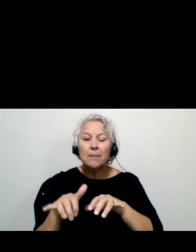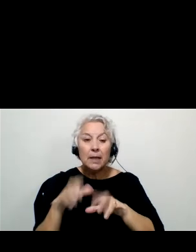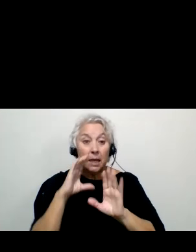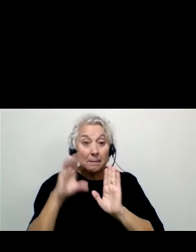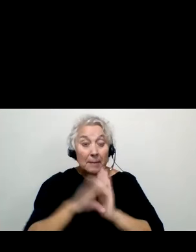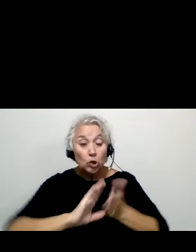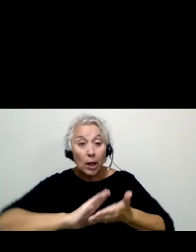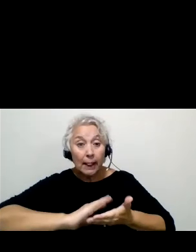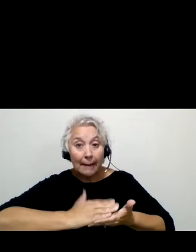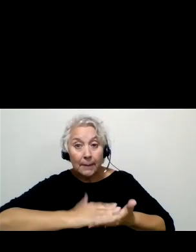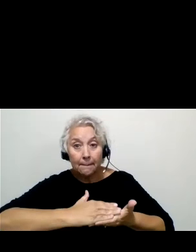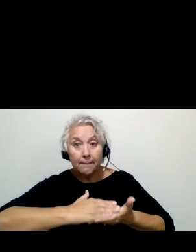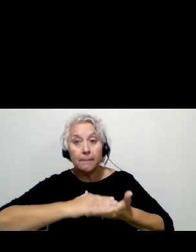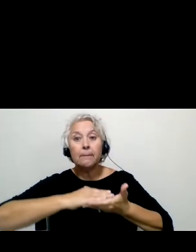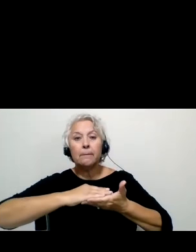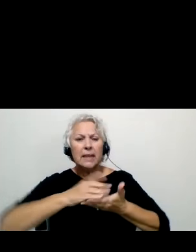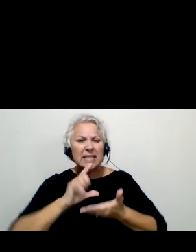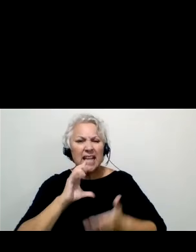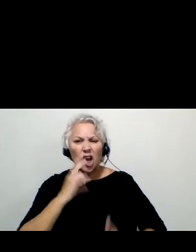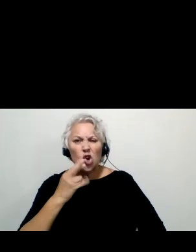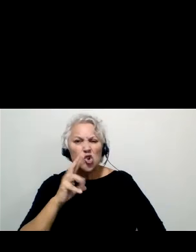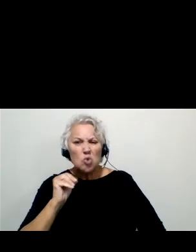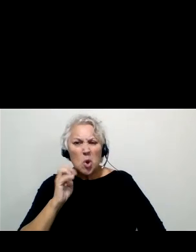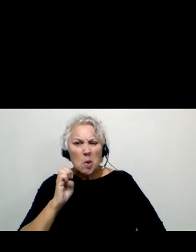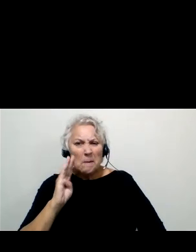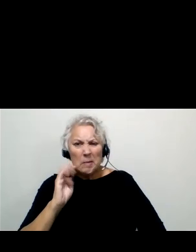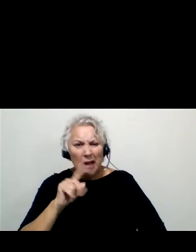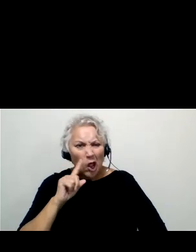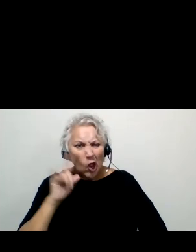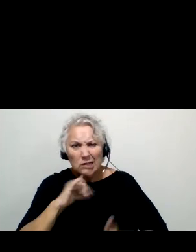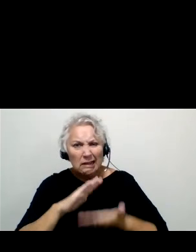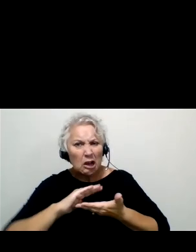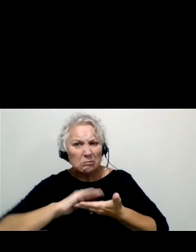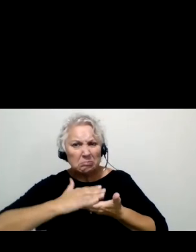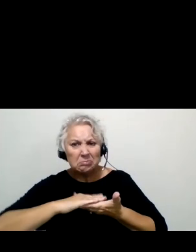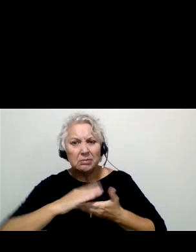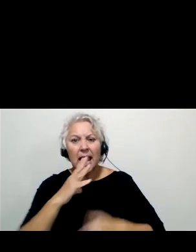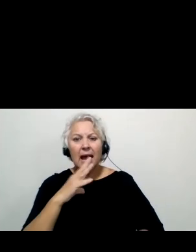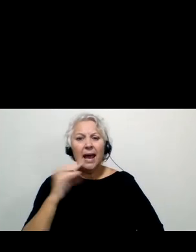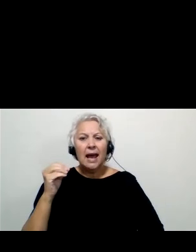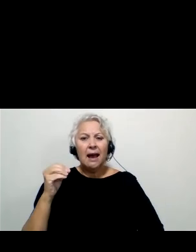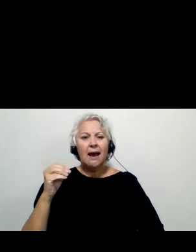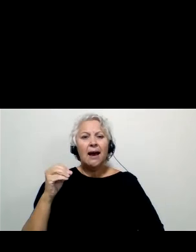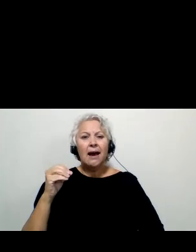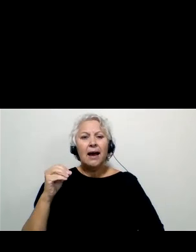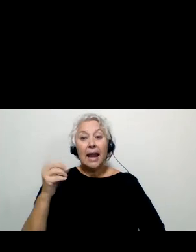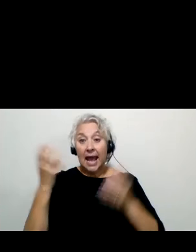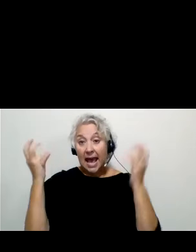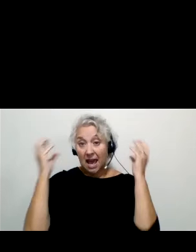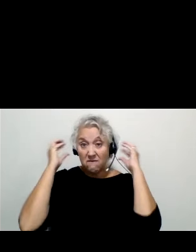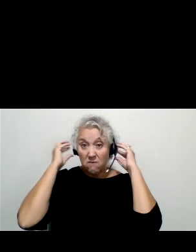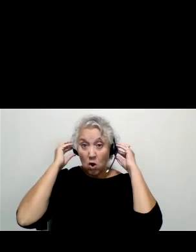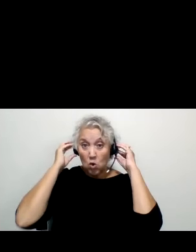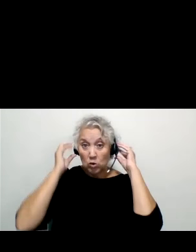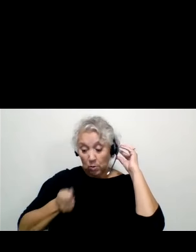a laptop, or it says Chromebook, but to me it looks more like a laptop. And then it has a set of headphones that would then